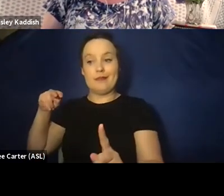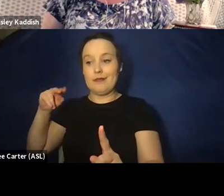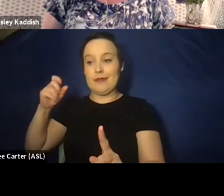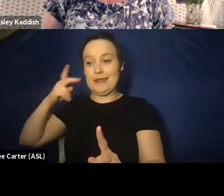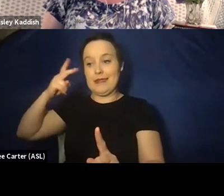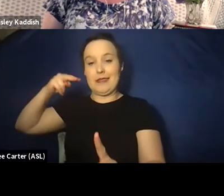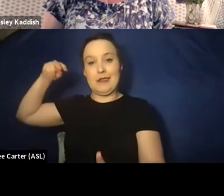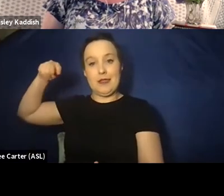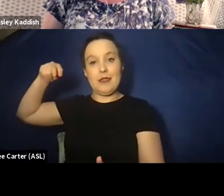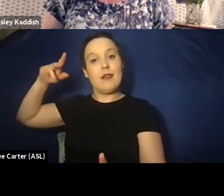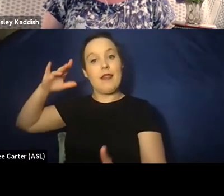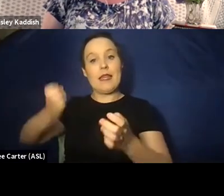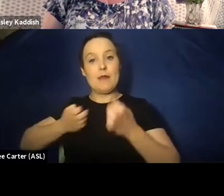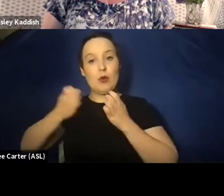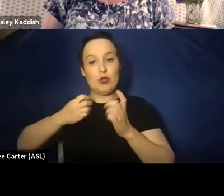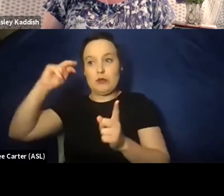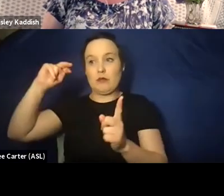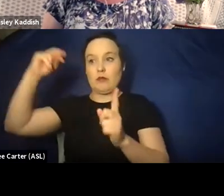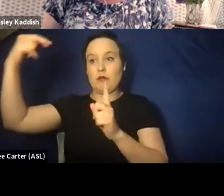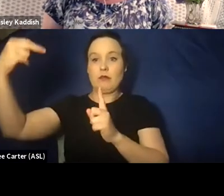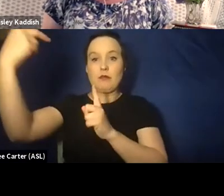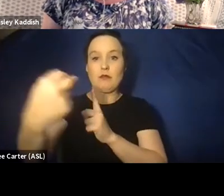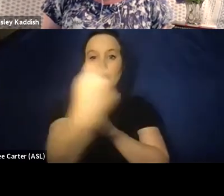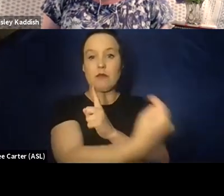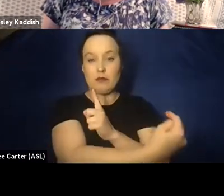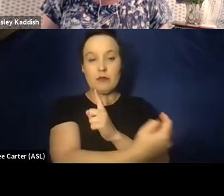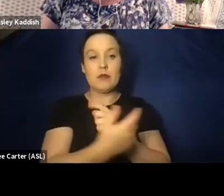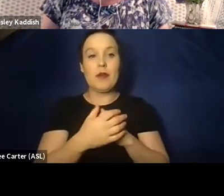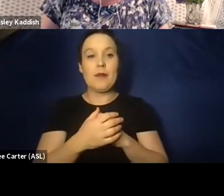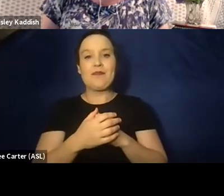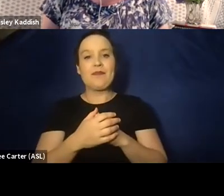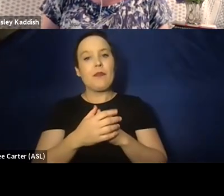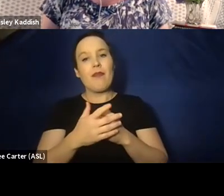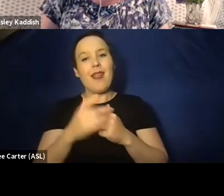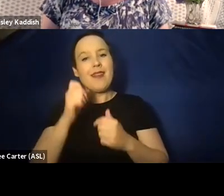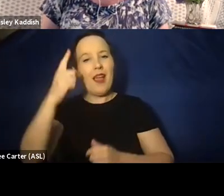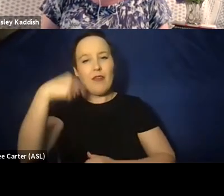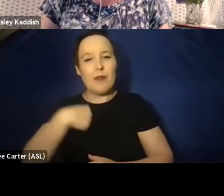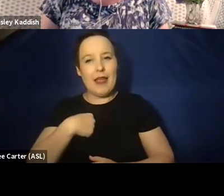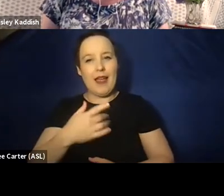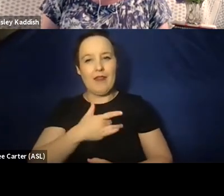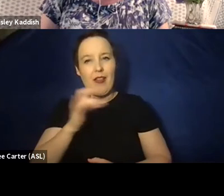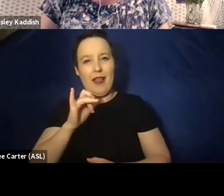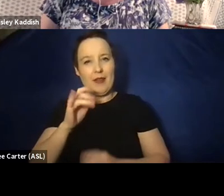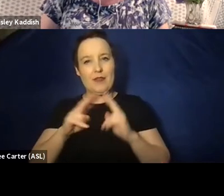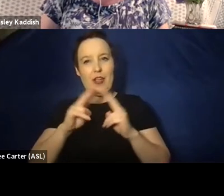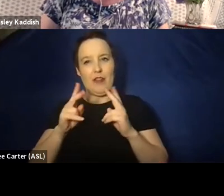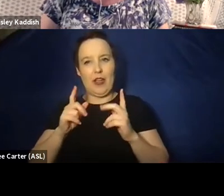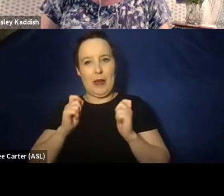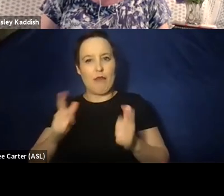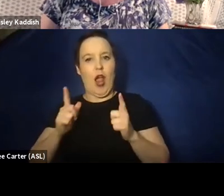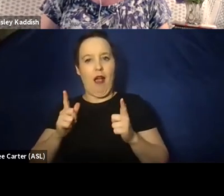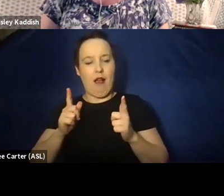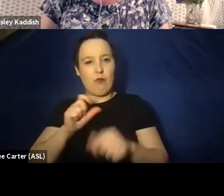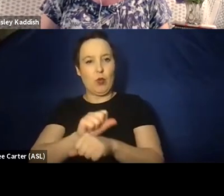maybe see the emotion from various lenses. I actually found it to be remarkably improvisatory, because